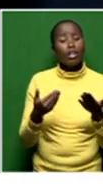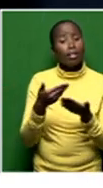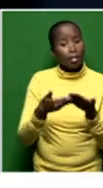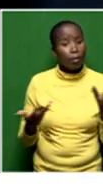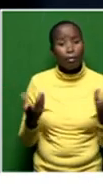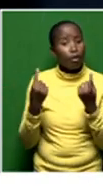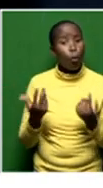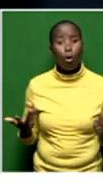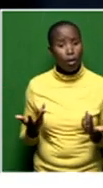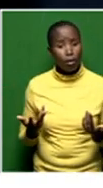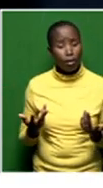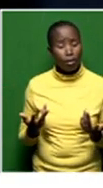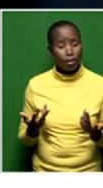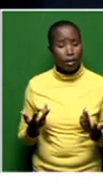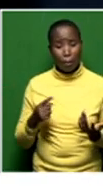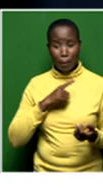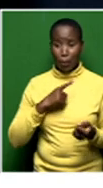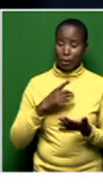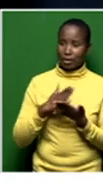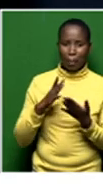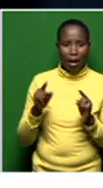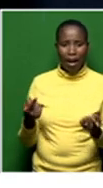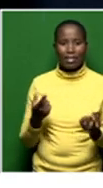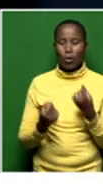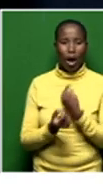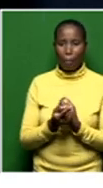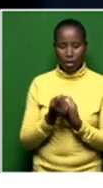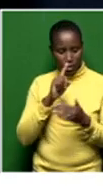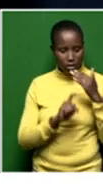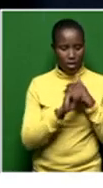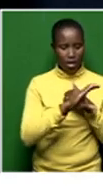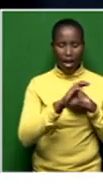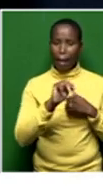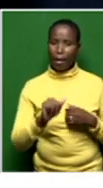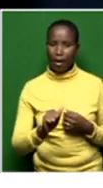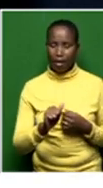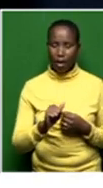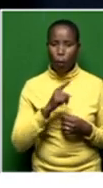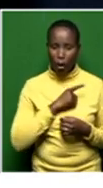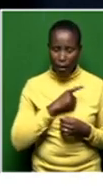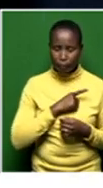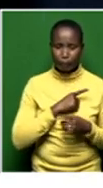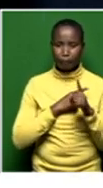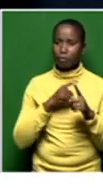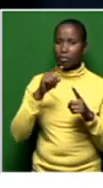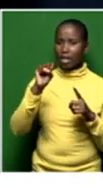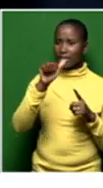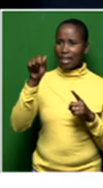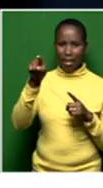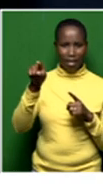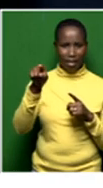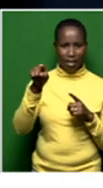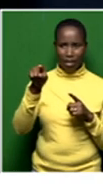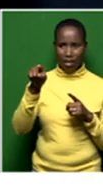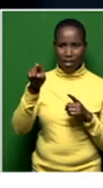reason why training layoff couldn't even occur with the CCMA is because SAA wasn't able to